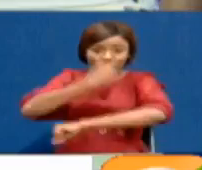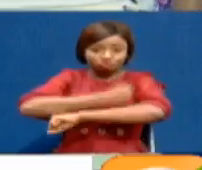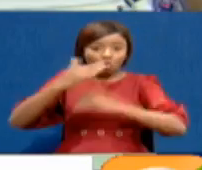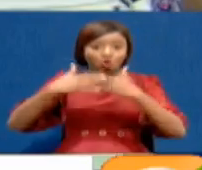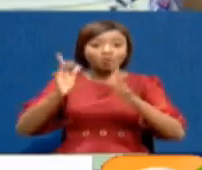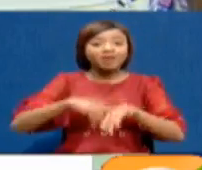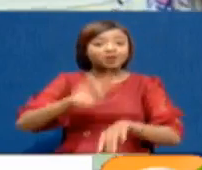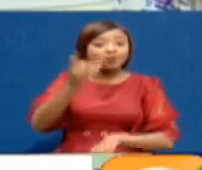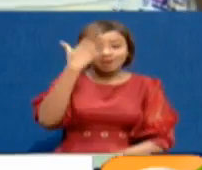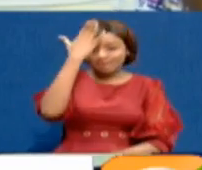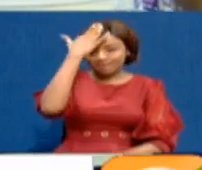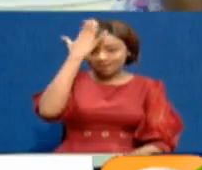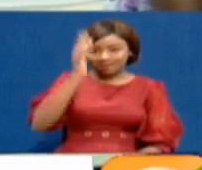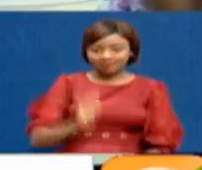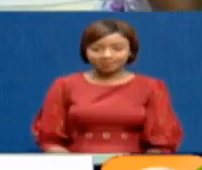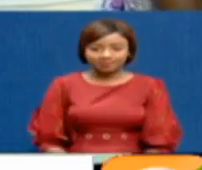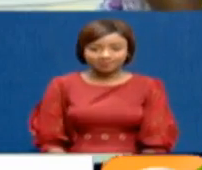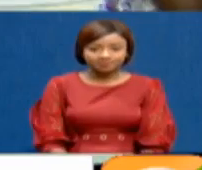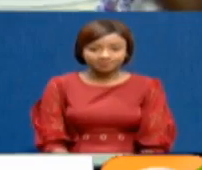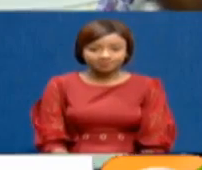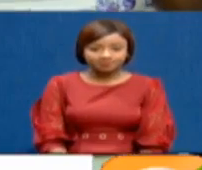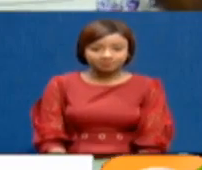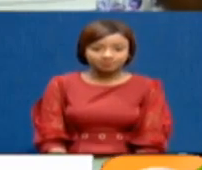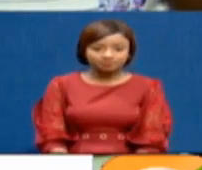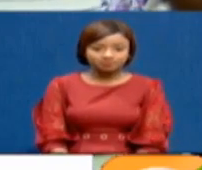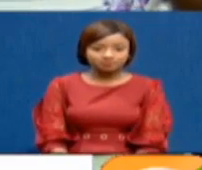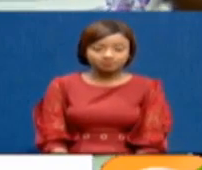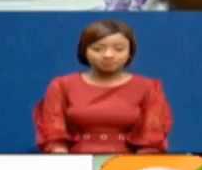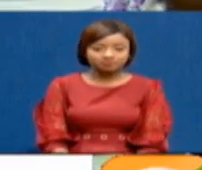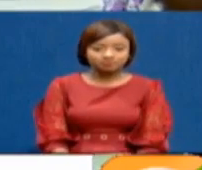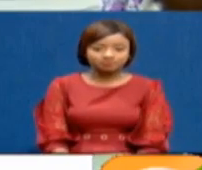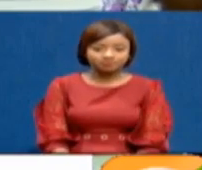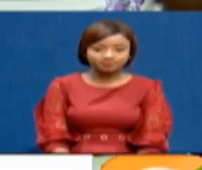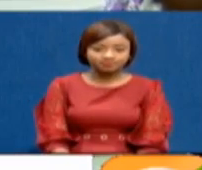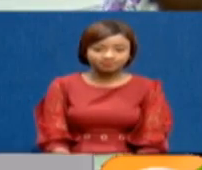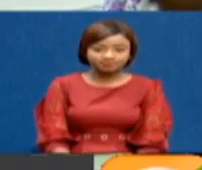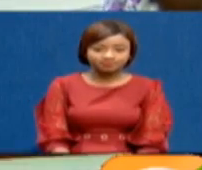on Monday. Makori Ongechi, Citizen TV, Nairobi.